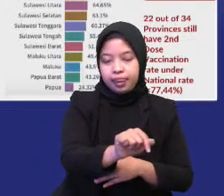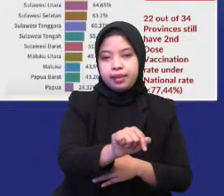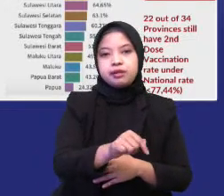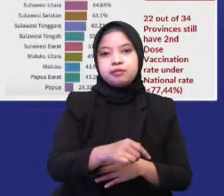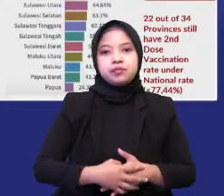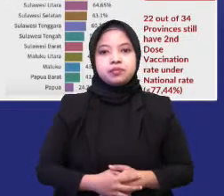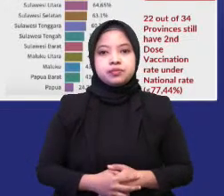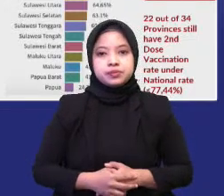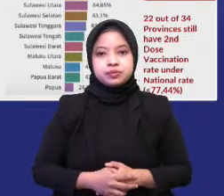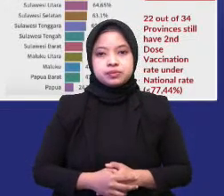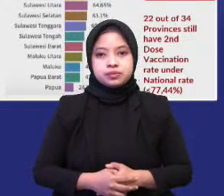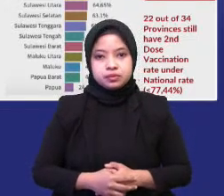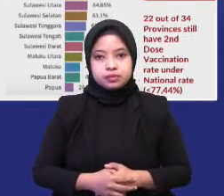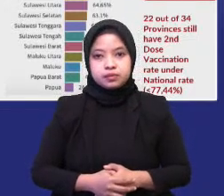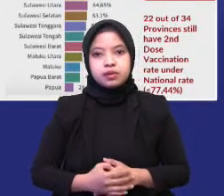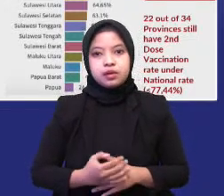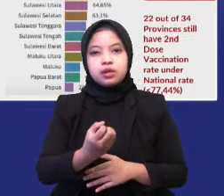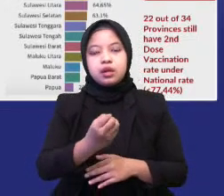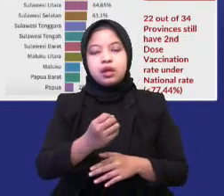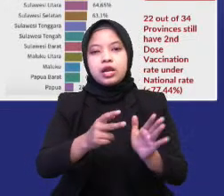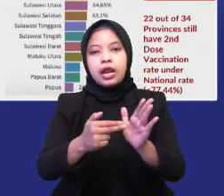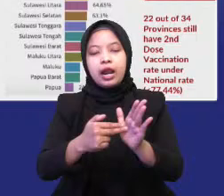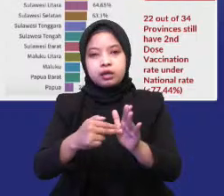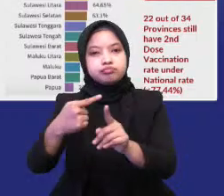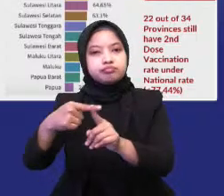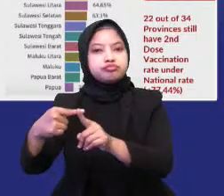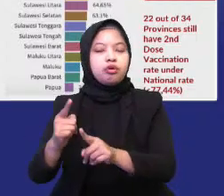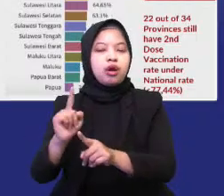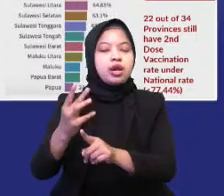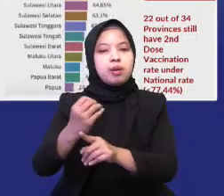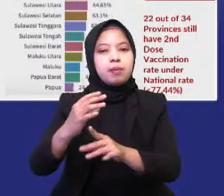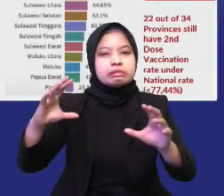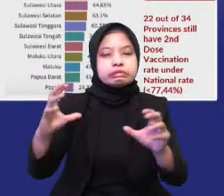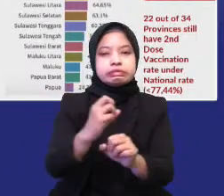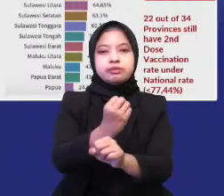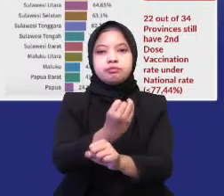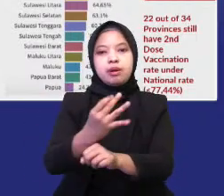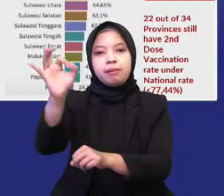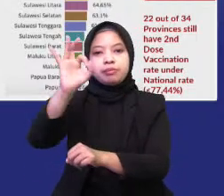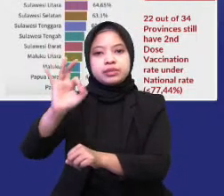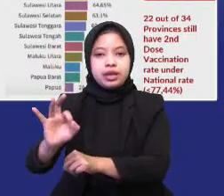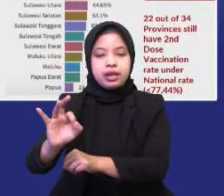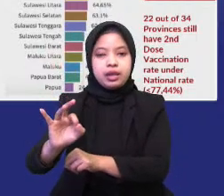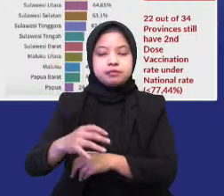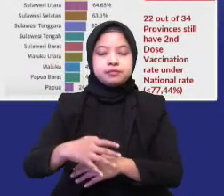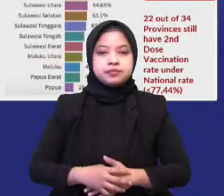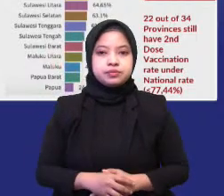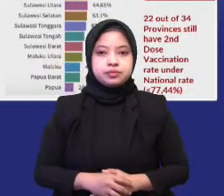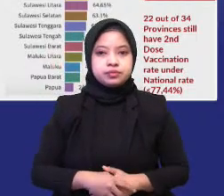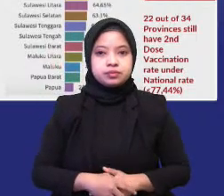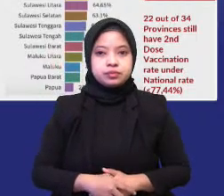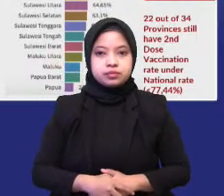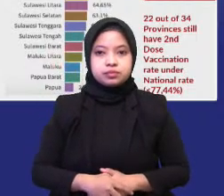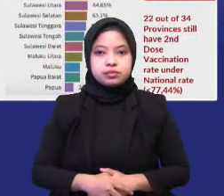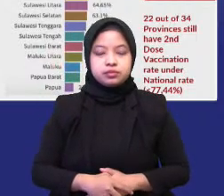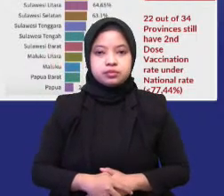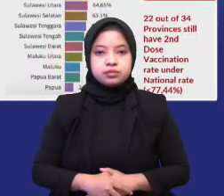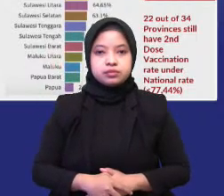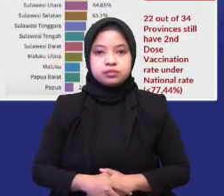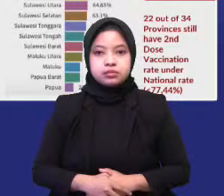beneath average world number, which is currently about 8%. Nonetheless, in the